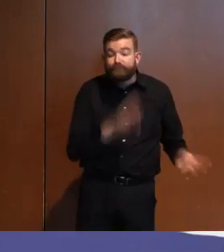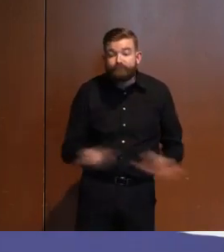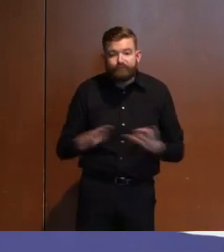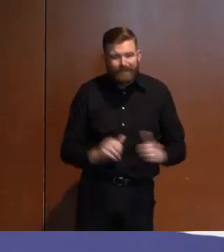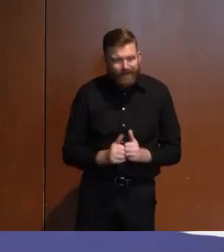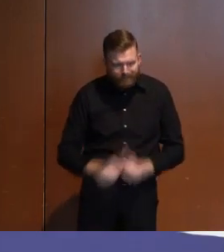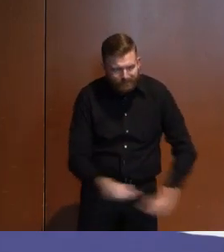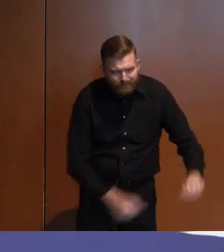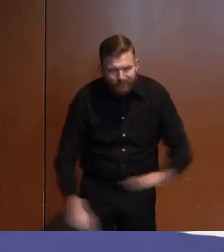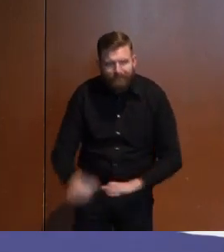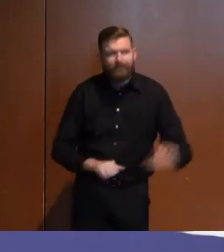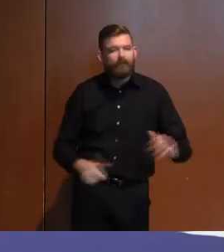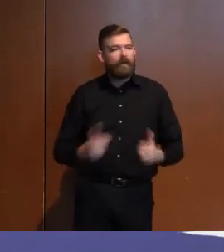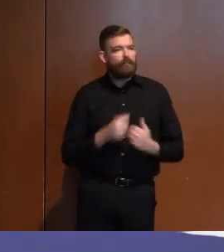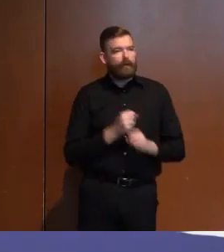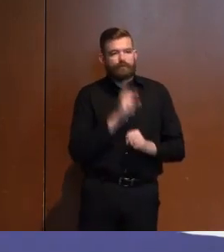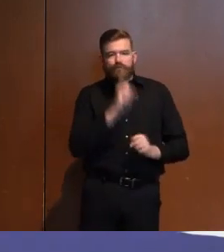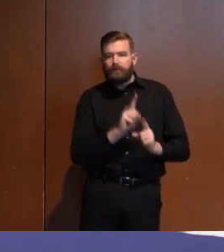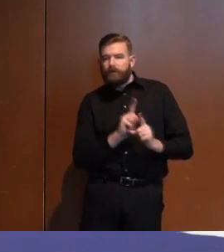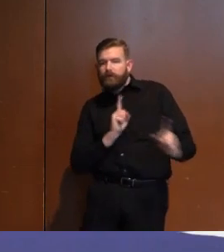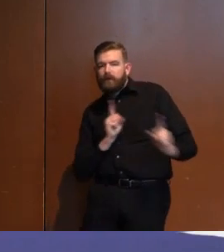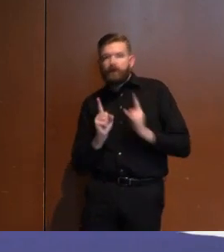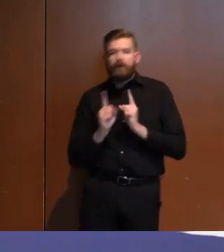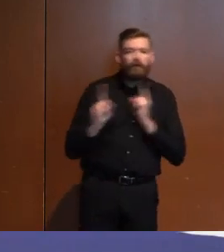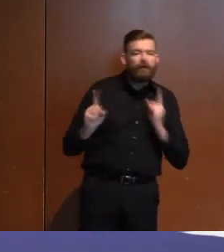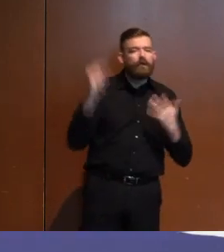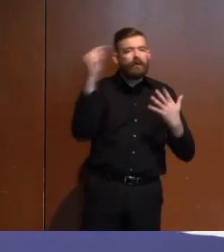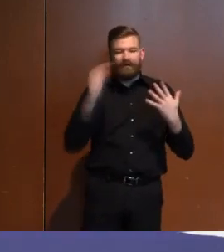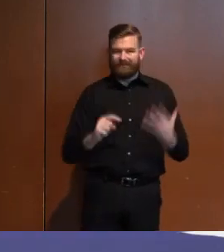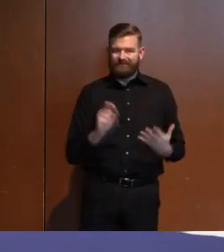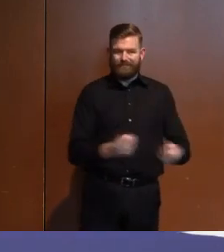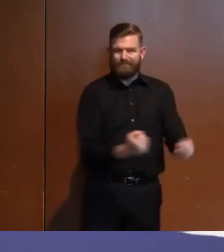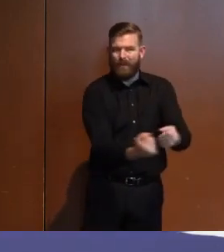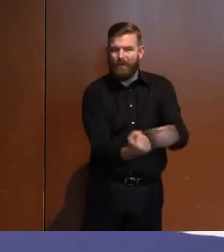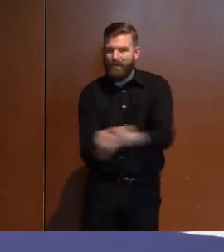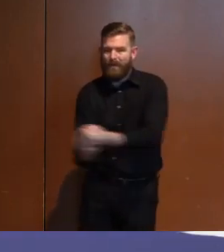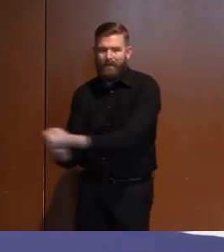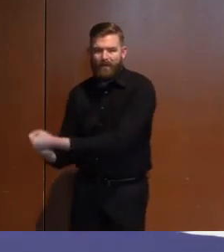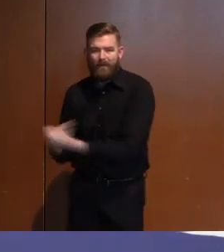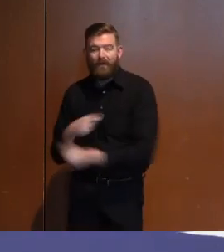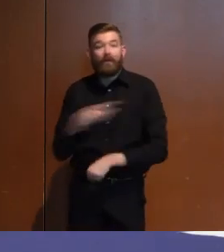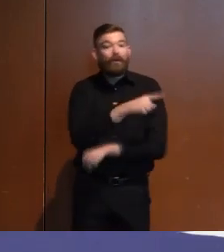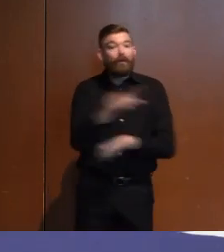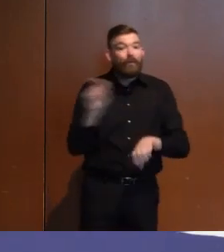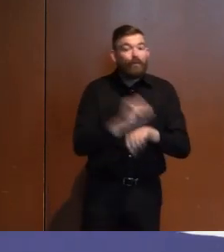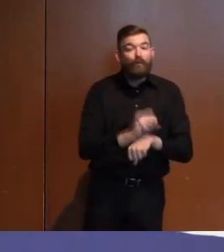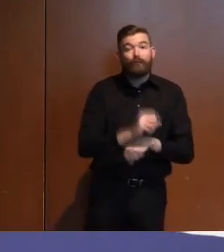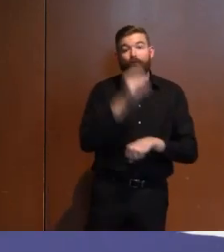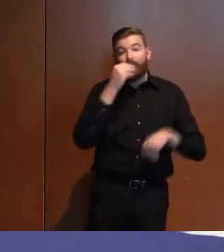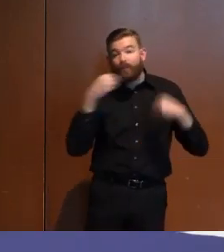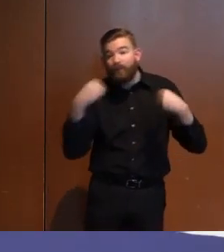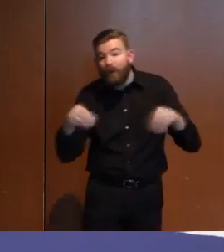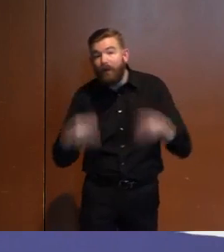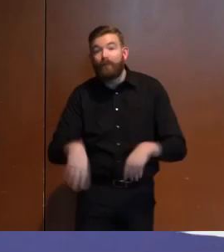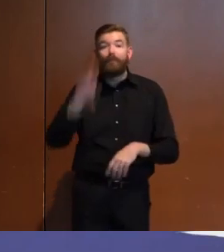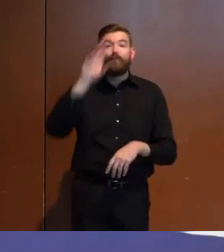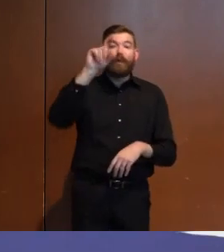etc. These folks want as much, and who can blame them, and more protection as much as they can get.